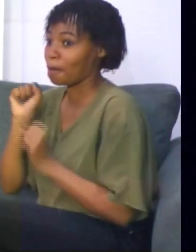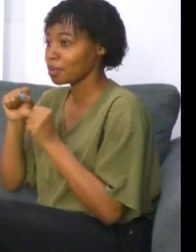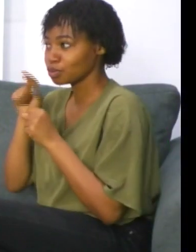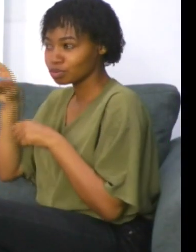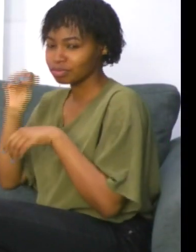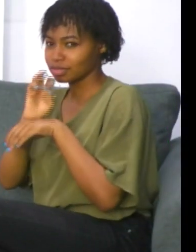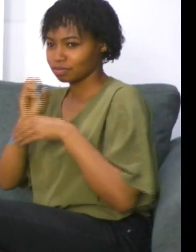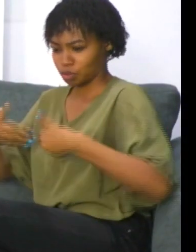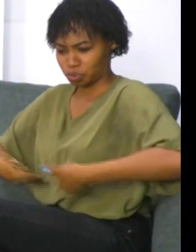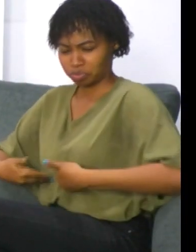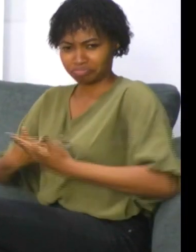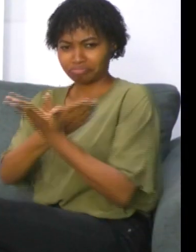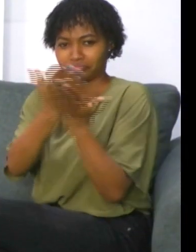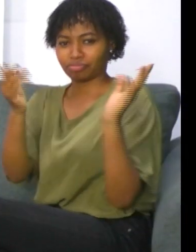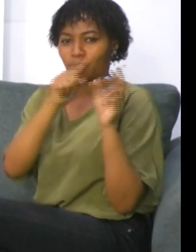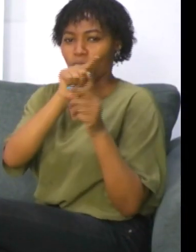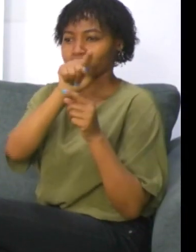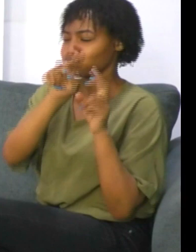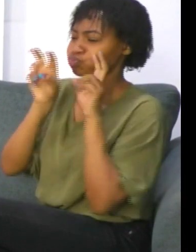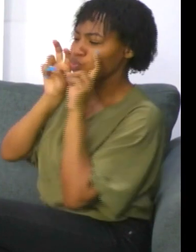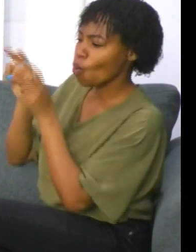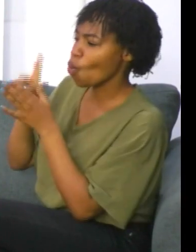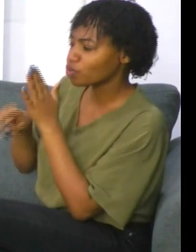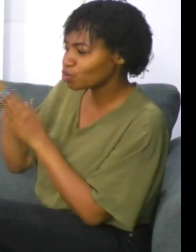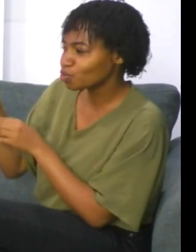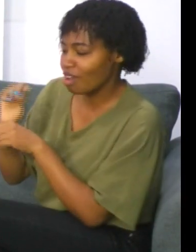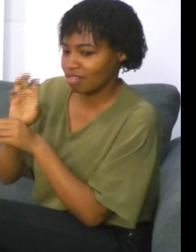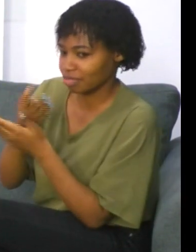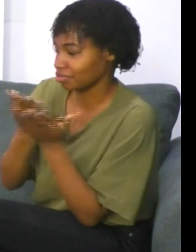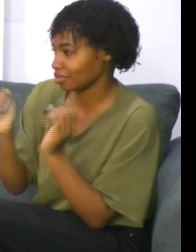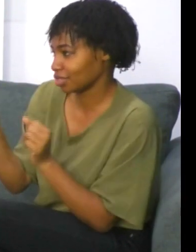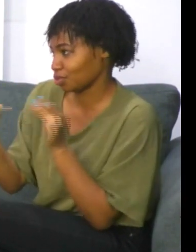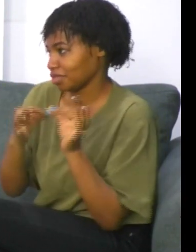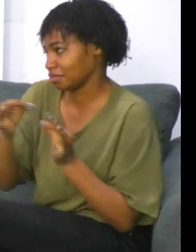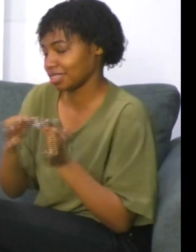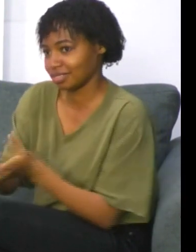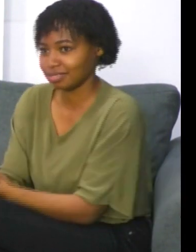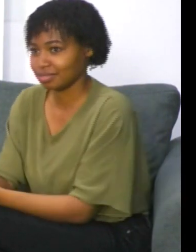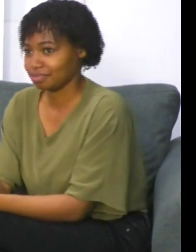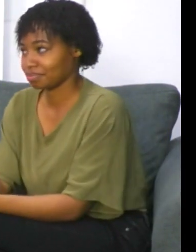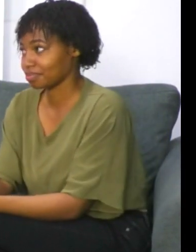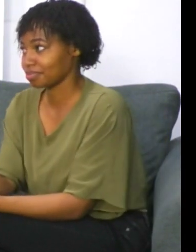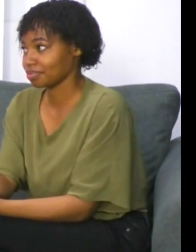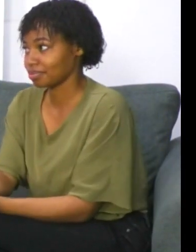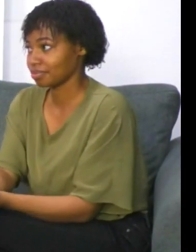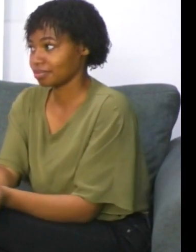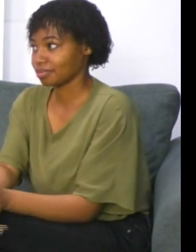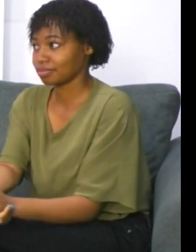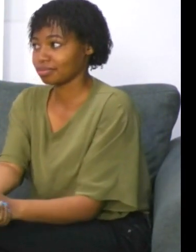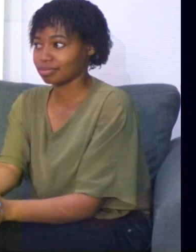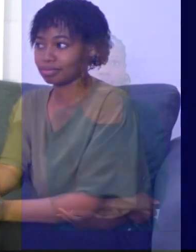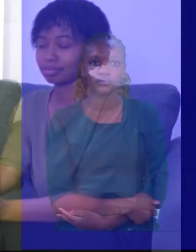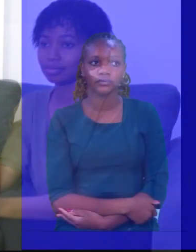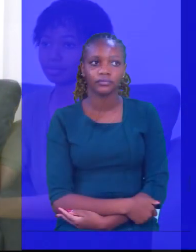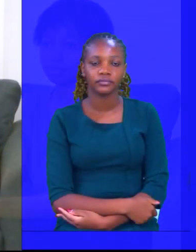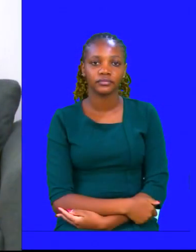Wow. So maybe would you have something to advise the young youth who are watching you today? The only